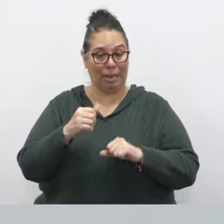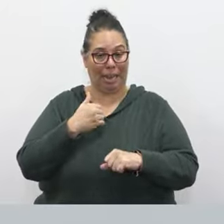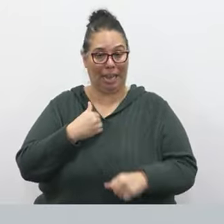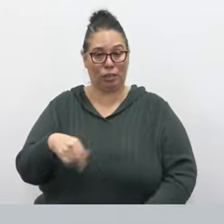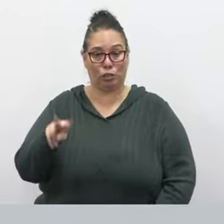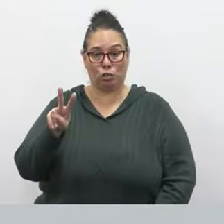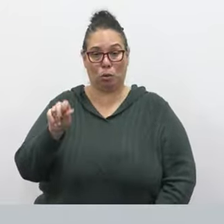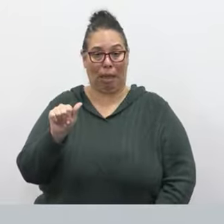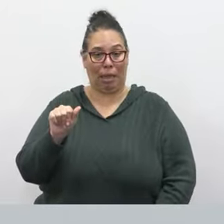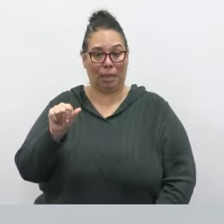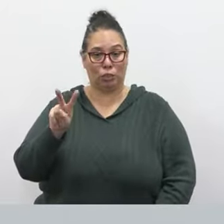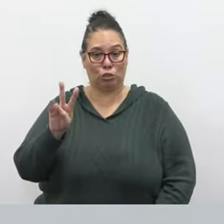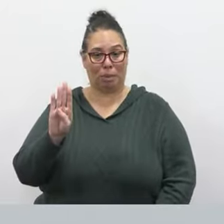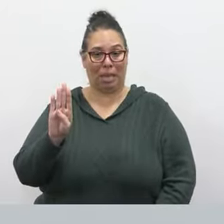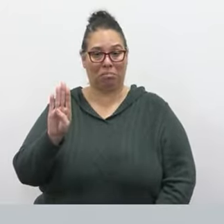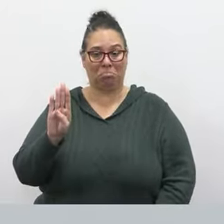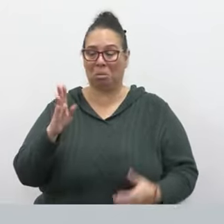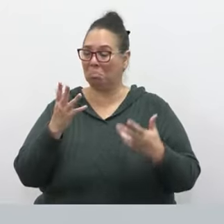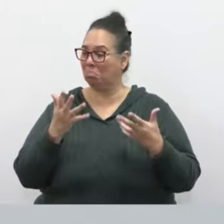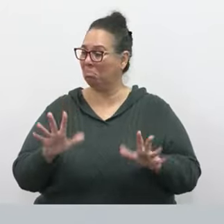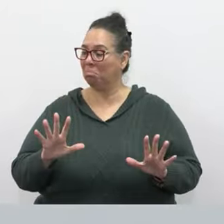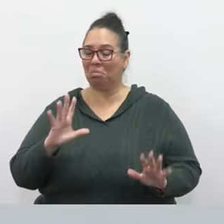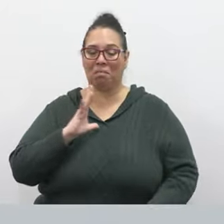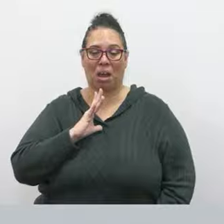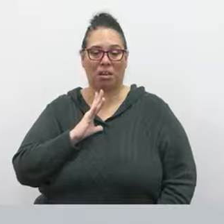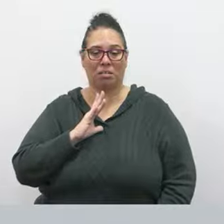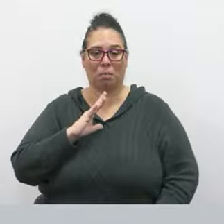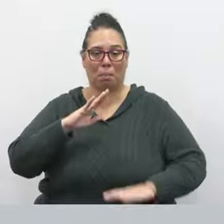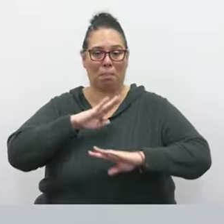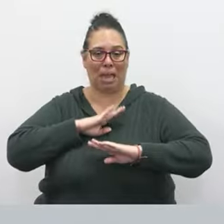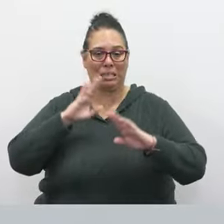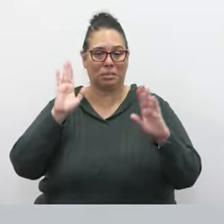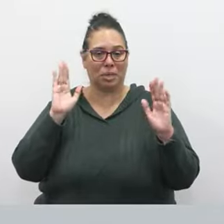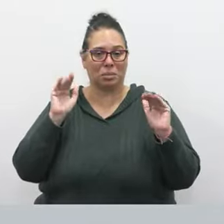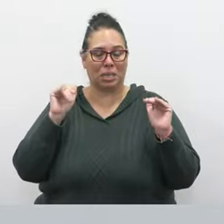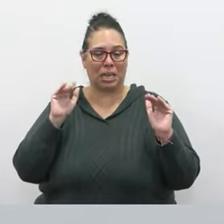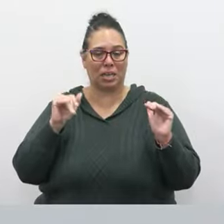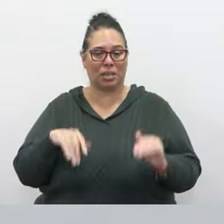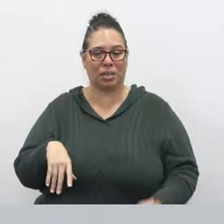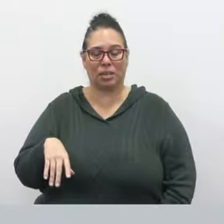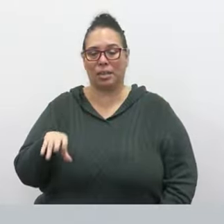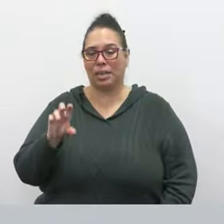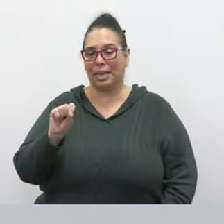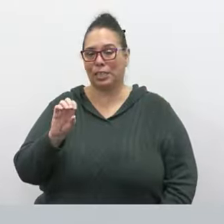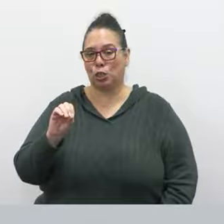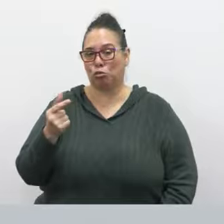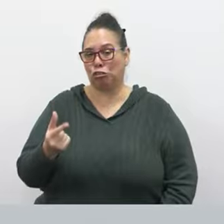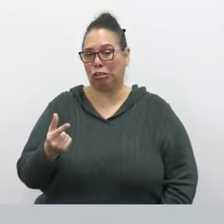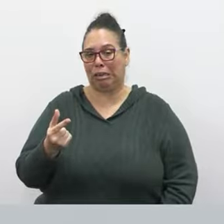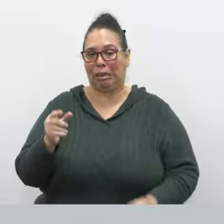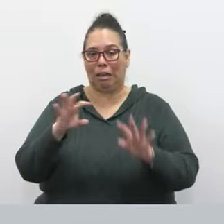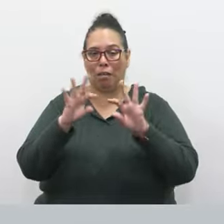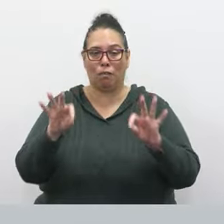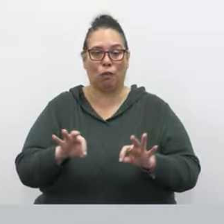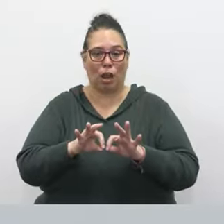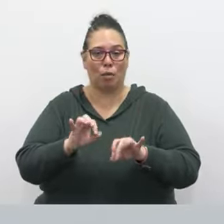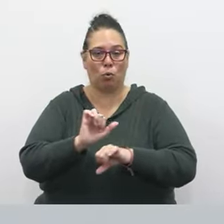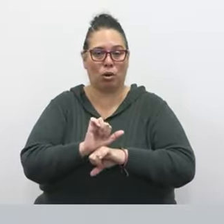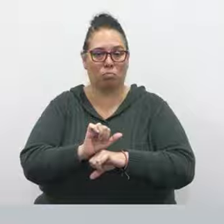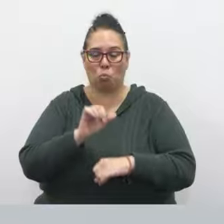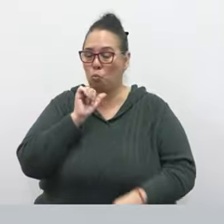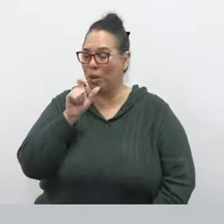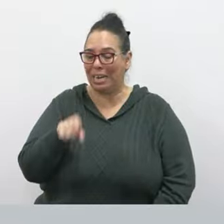2A and 2B and been fine. We would have met the expectation of the SOFG framework. We would have had those 2 interim goals. We didn't need